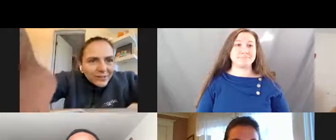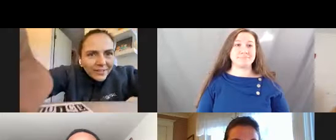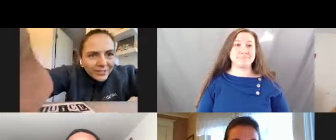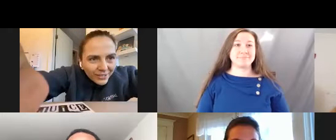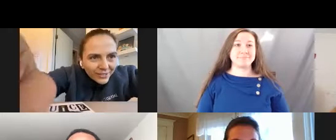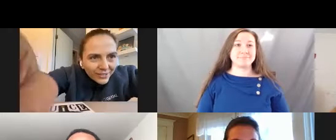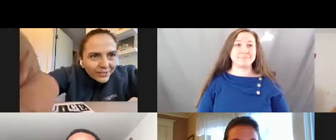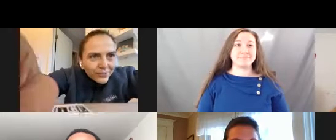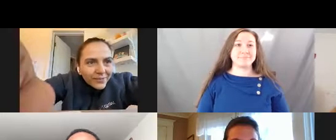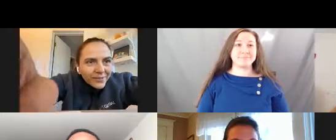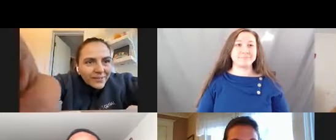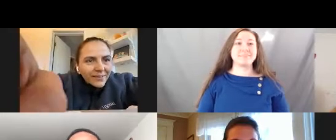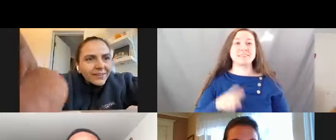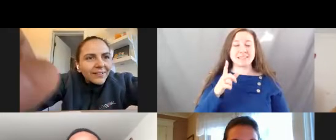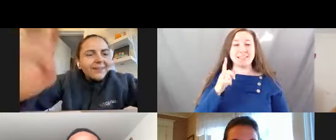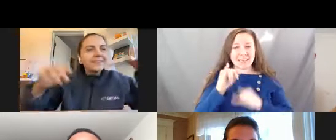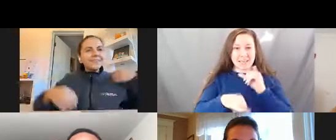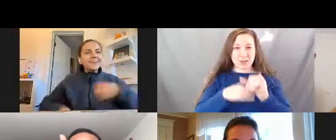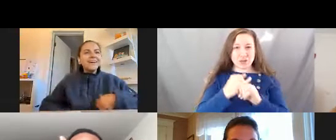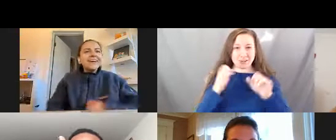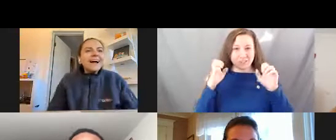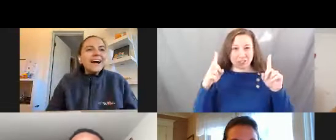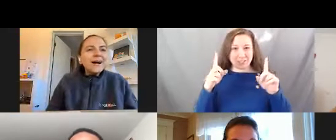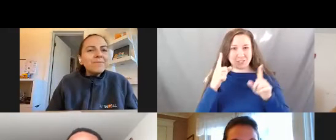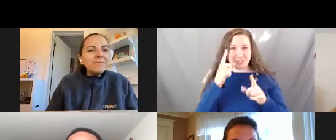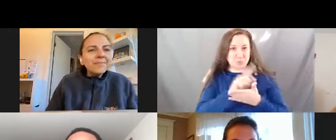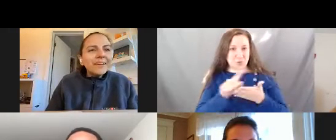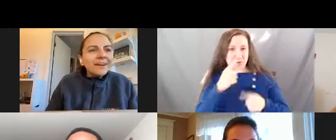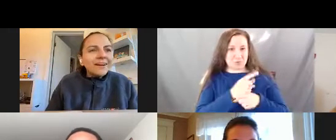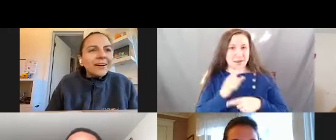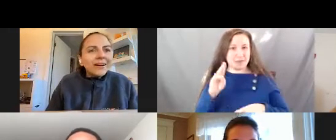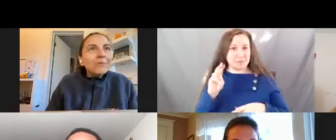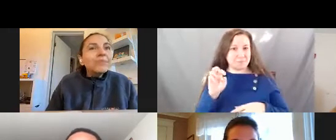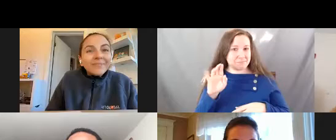About International Education Week, right? Okay. Hi,